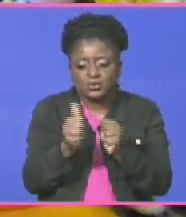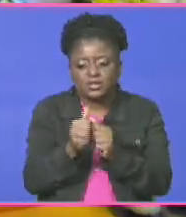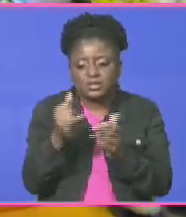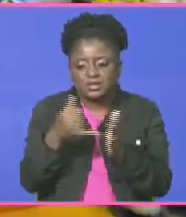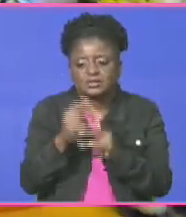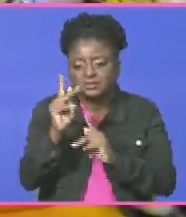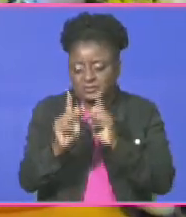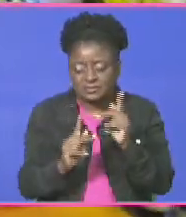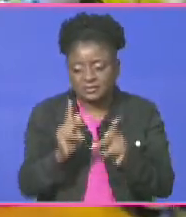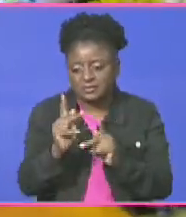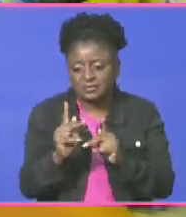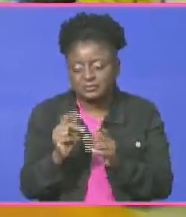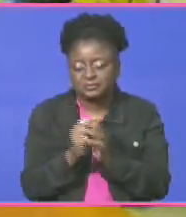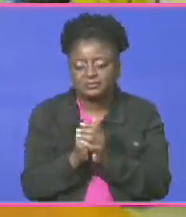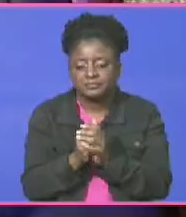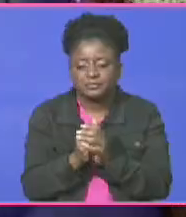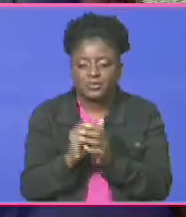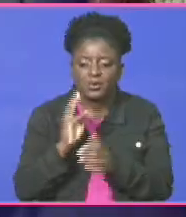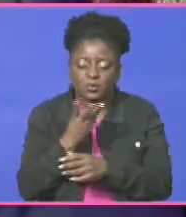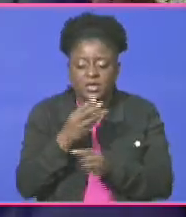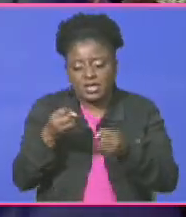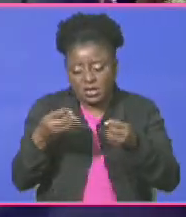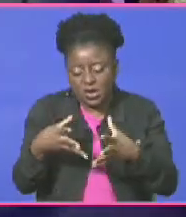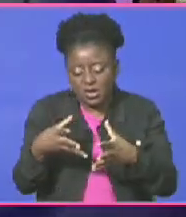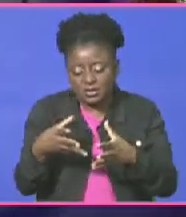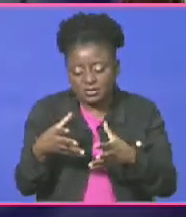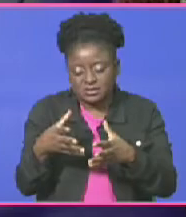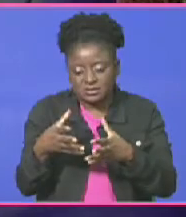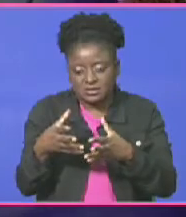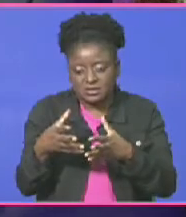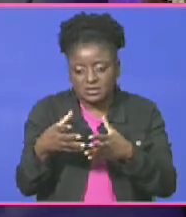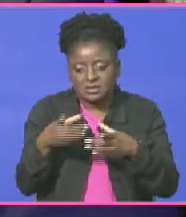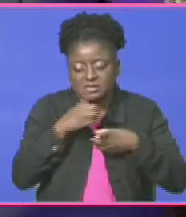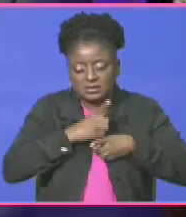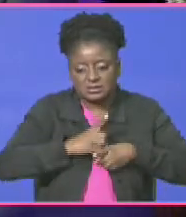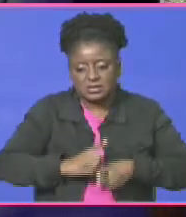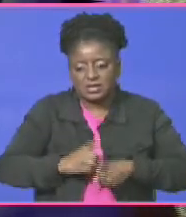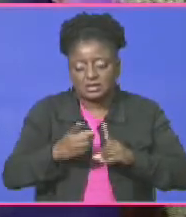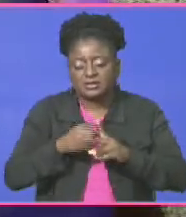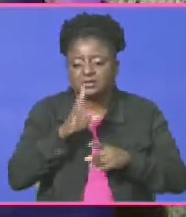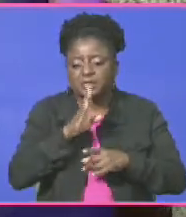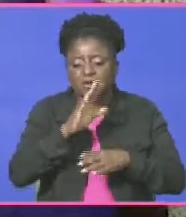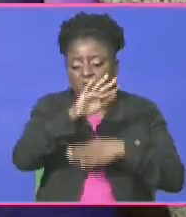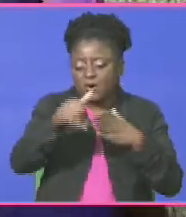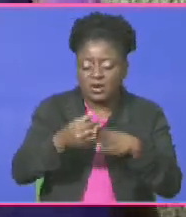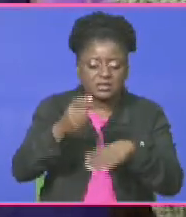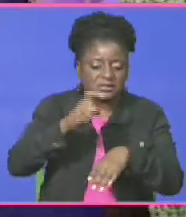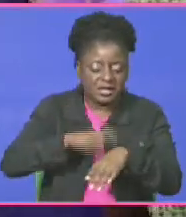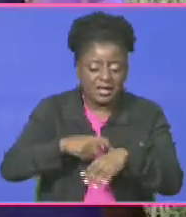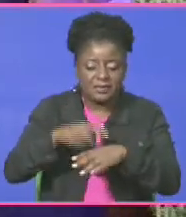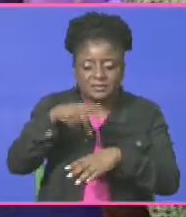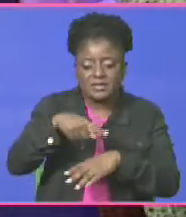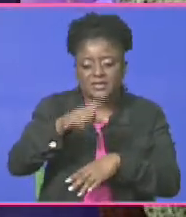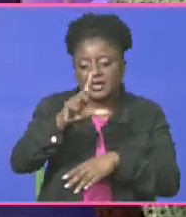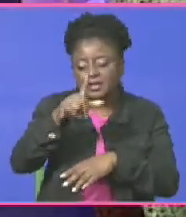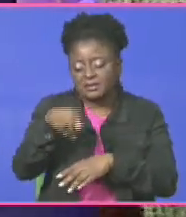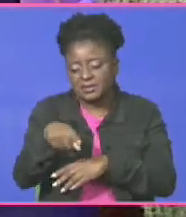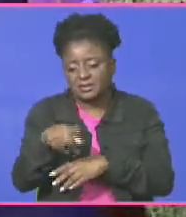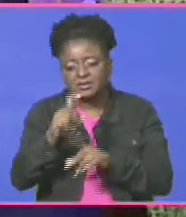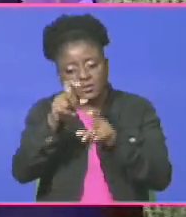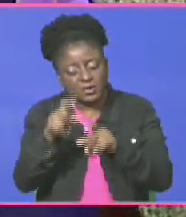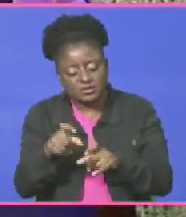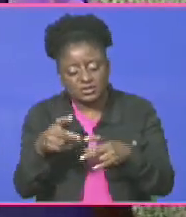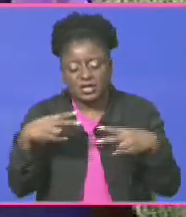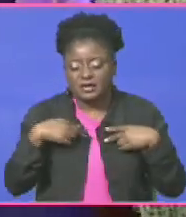We lost the will to be all-time PLPs, all-the-time PLPs, and the question of us having